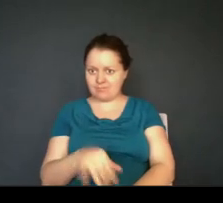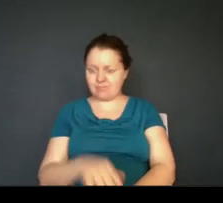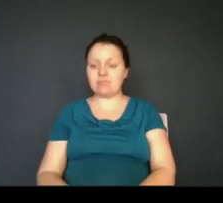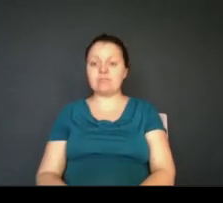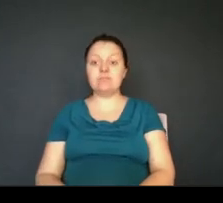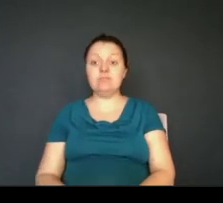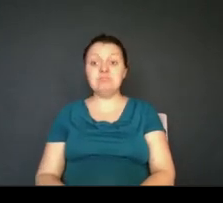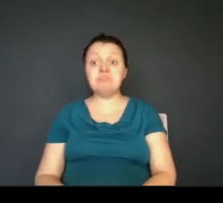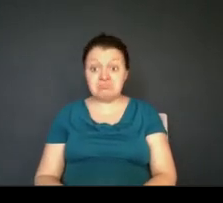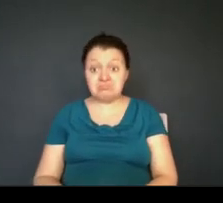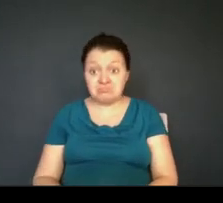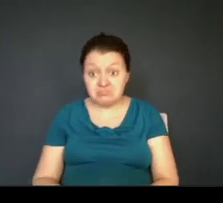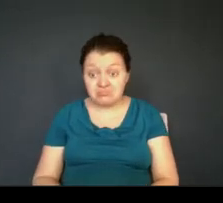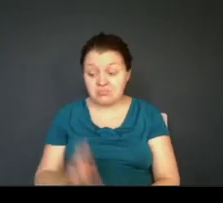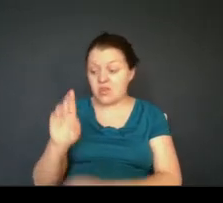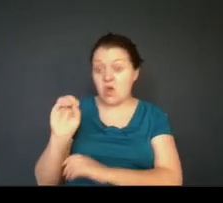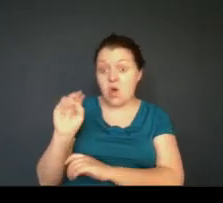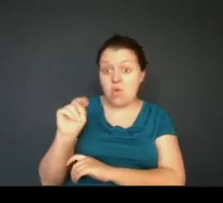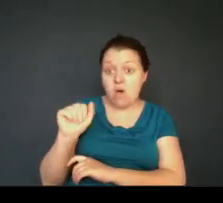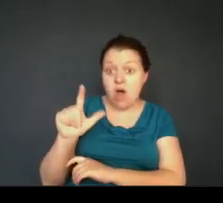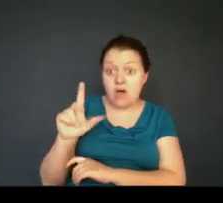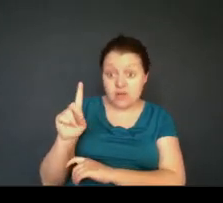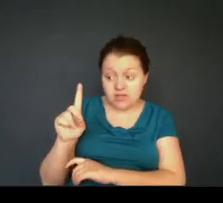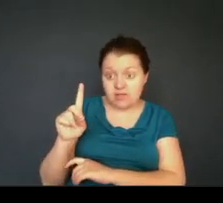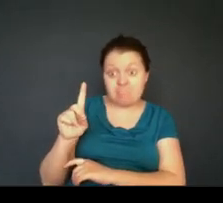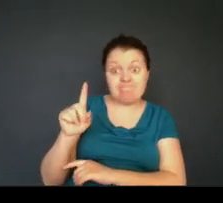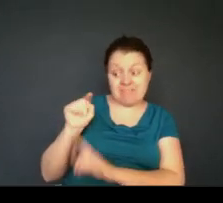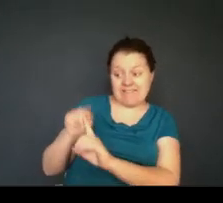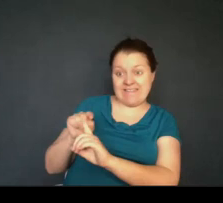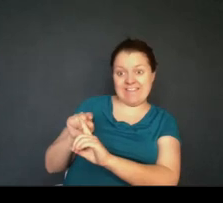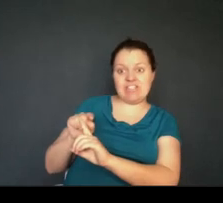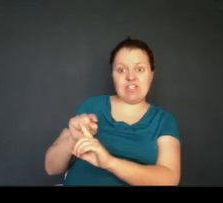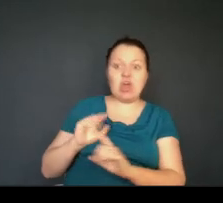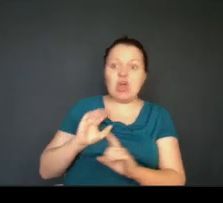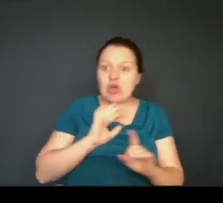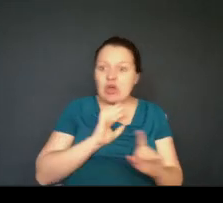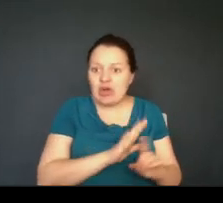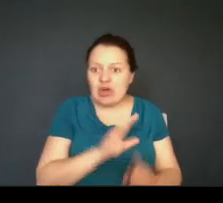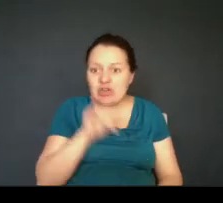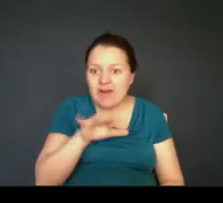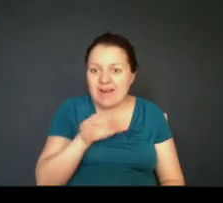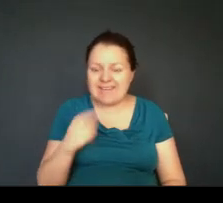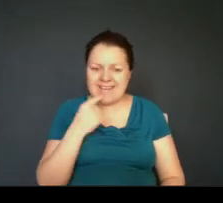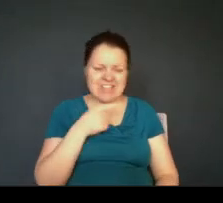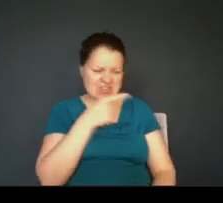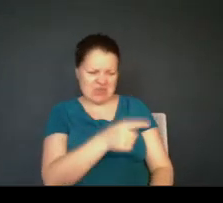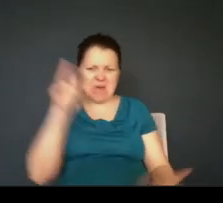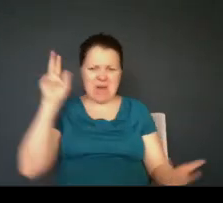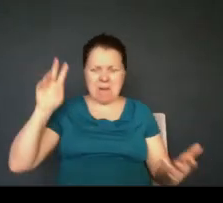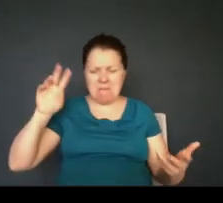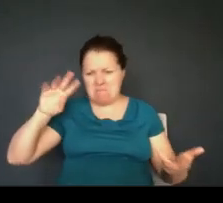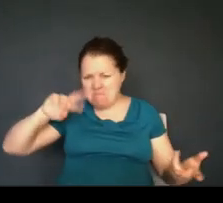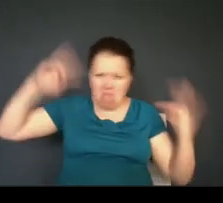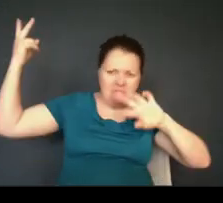Right. Ronald is her dragon. He says, "Elizabeth, you're a mess. You smell like ashes. Your hair is all tangled